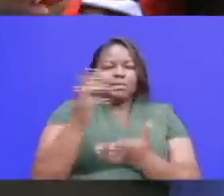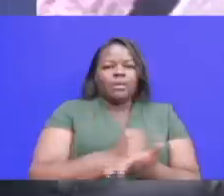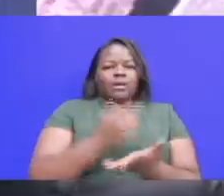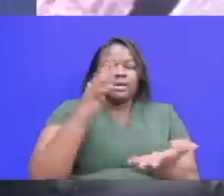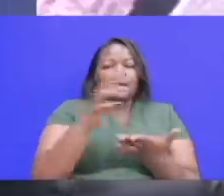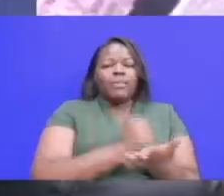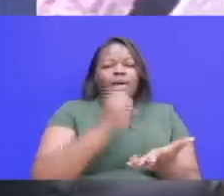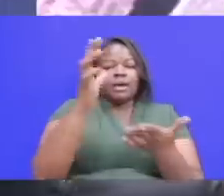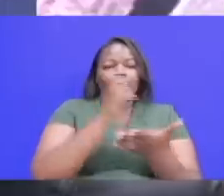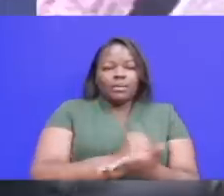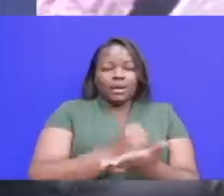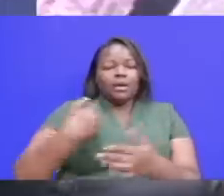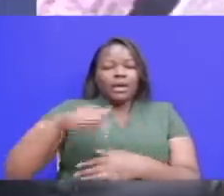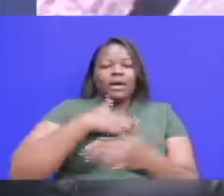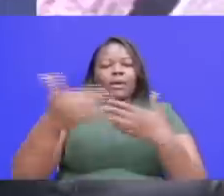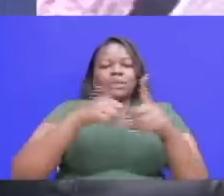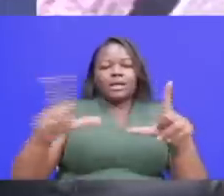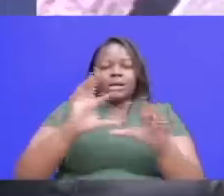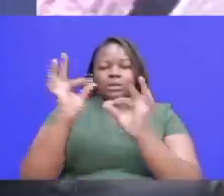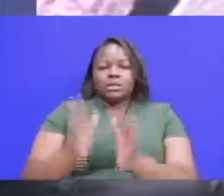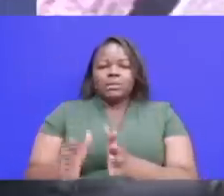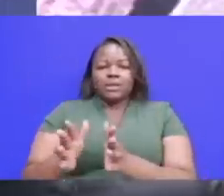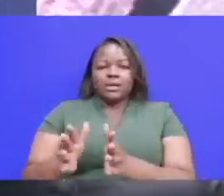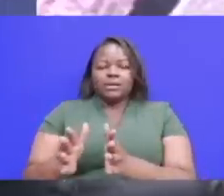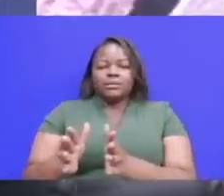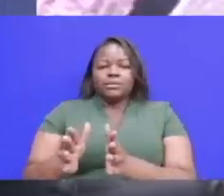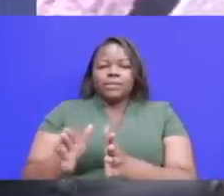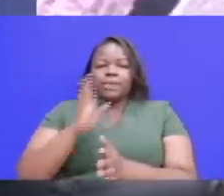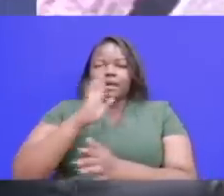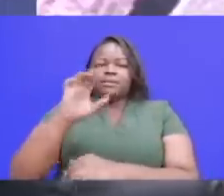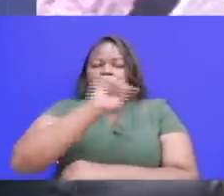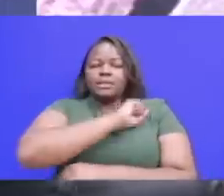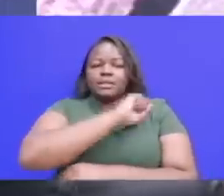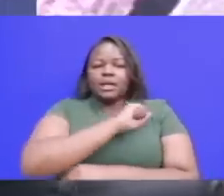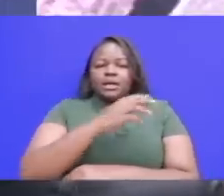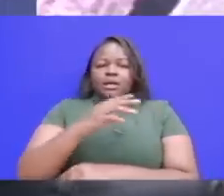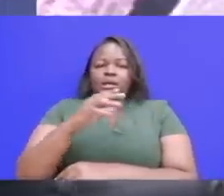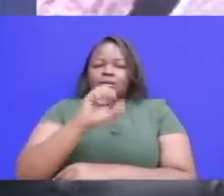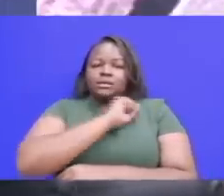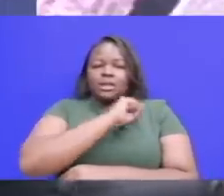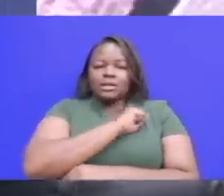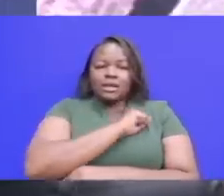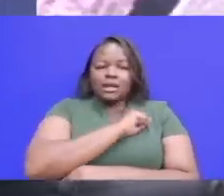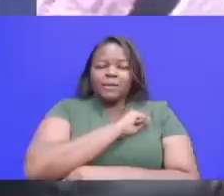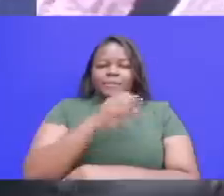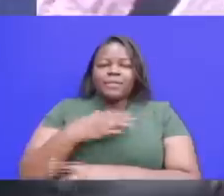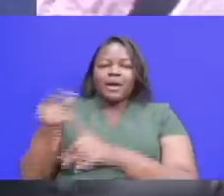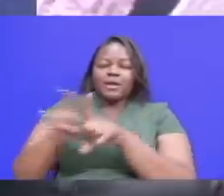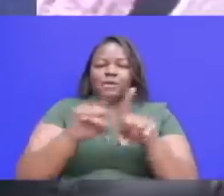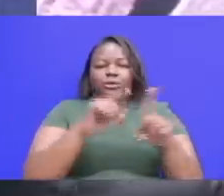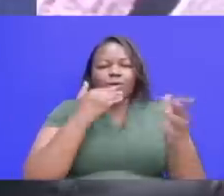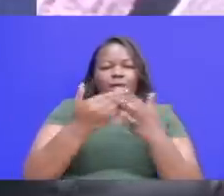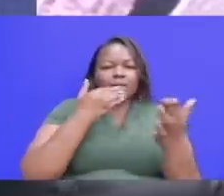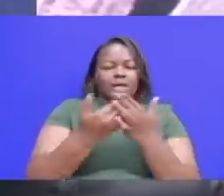Thank you so much. Our sign language interpreter has been Sarah Nyokabi. And thank you so